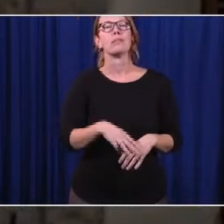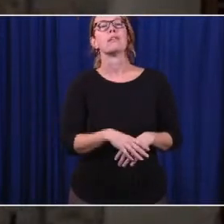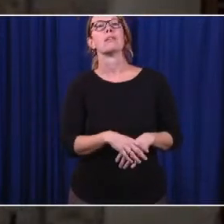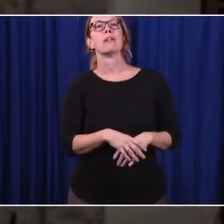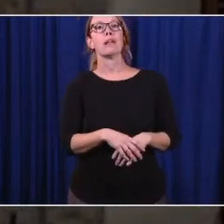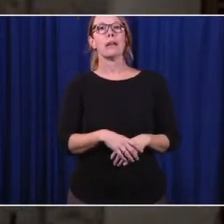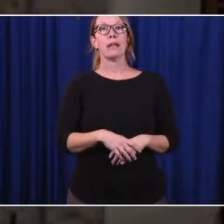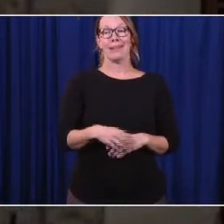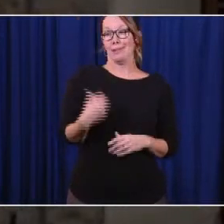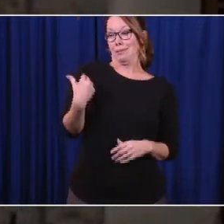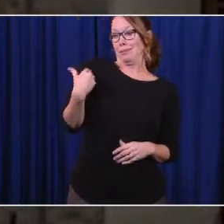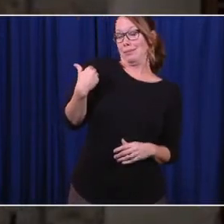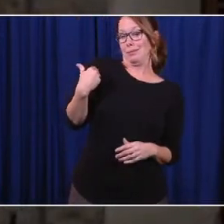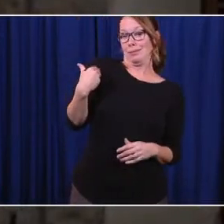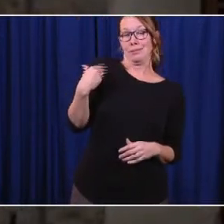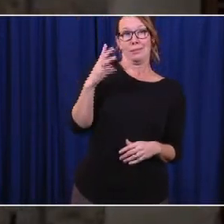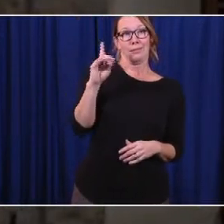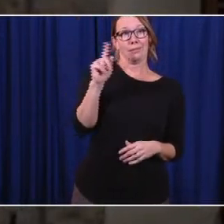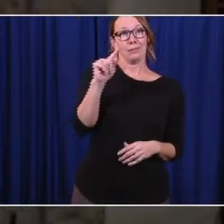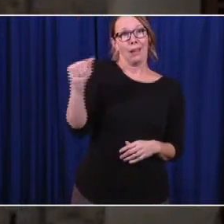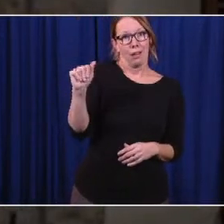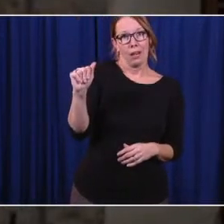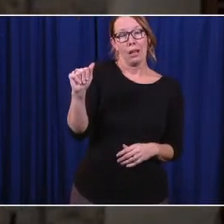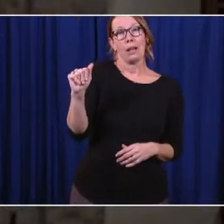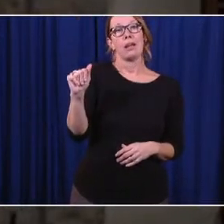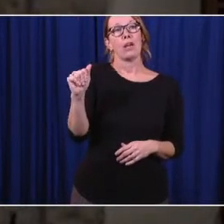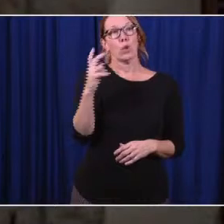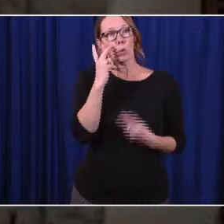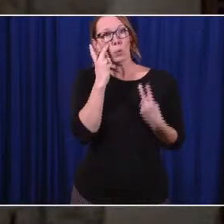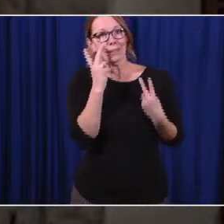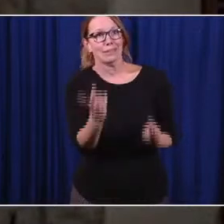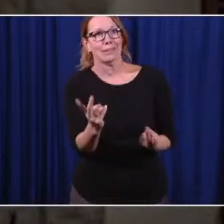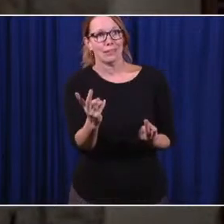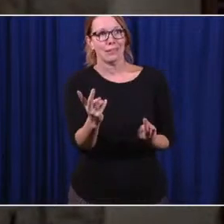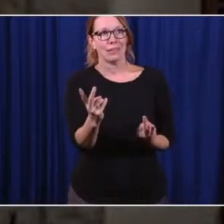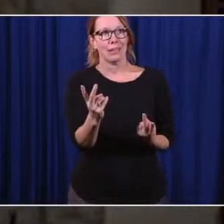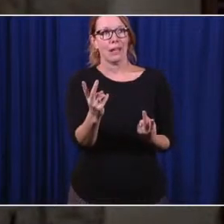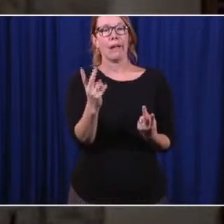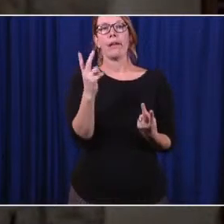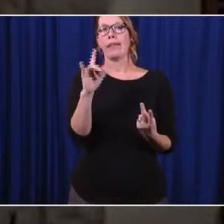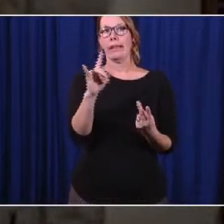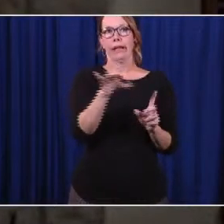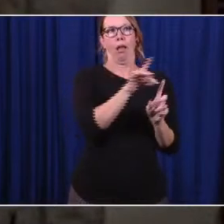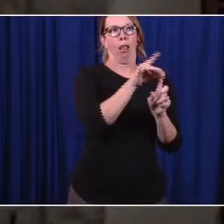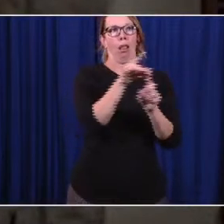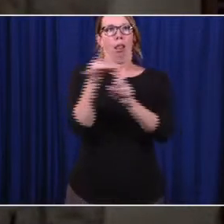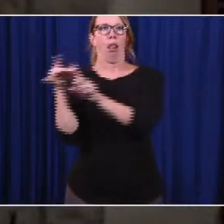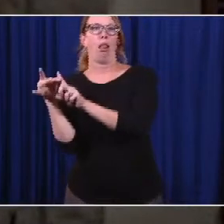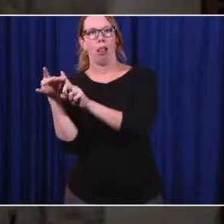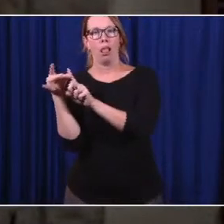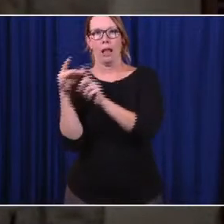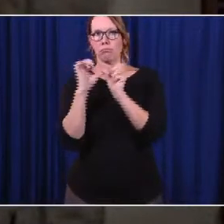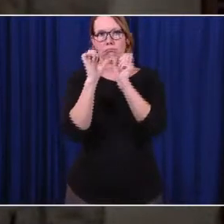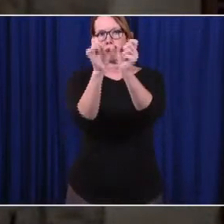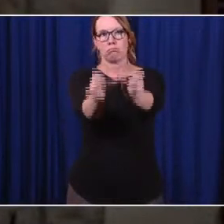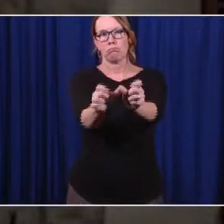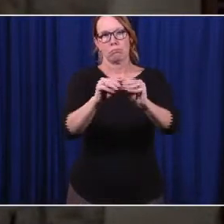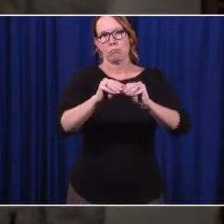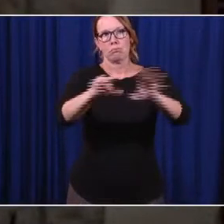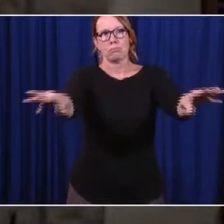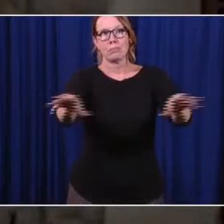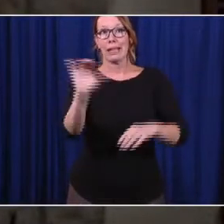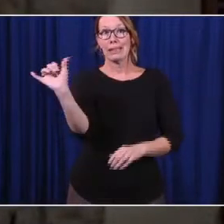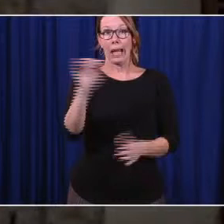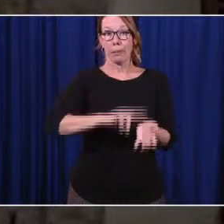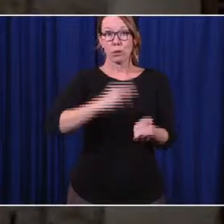we looked at the last data, as you would expect, we're seeing as this virus continues to flare up, just as nursing homes